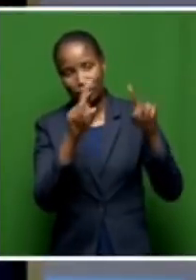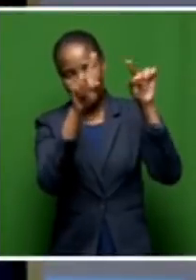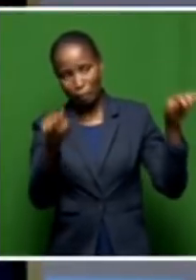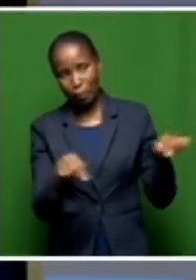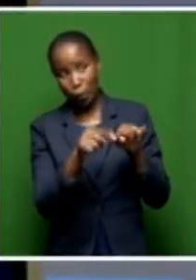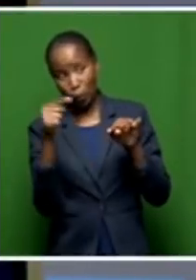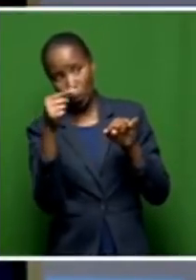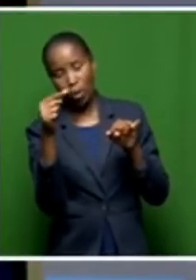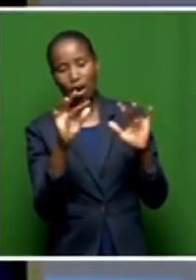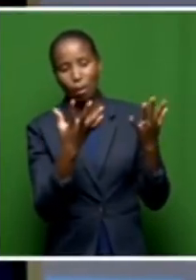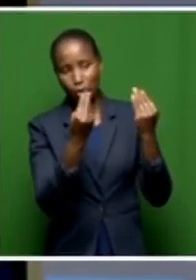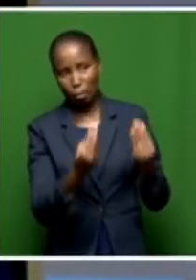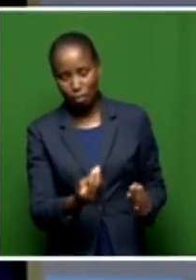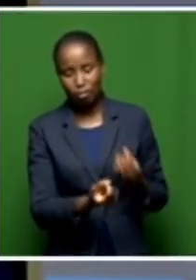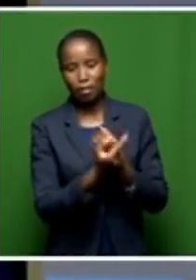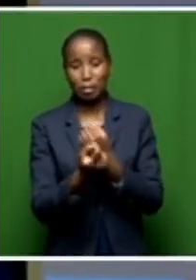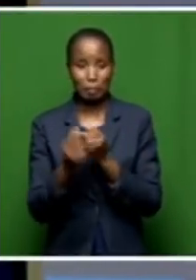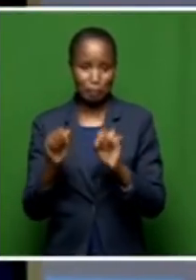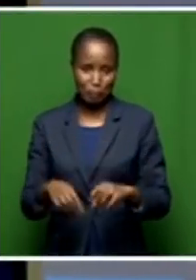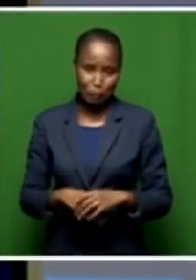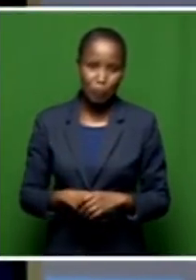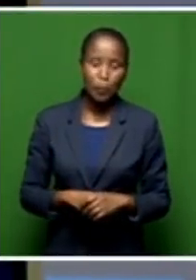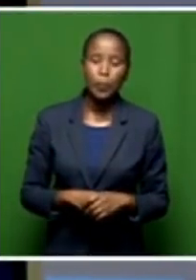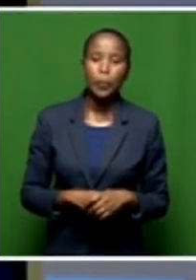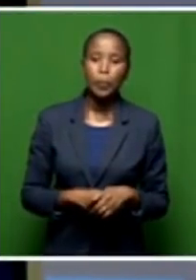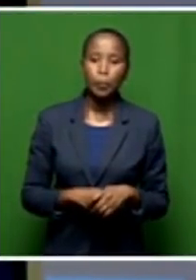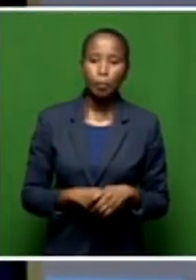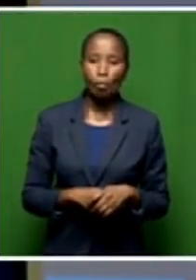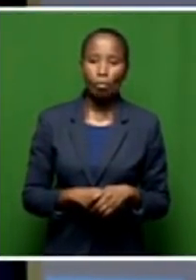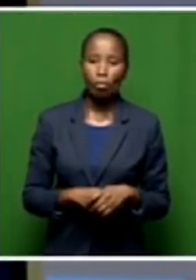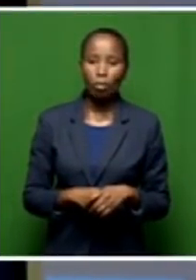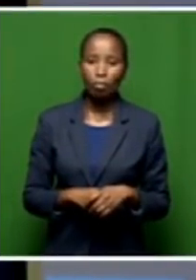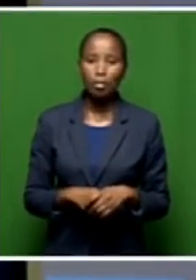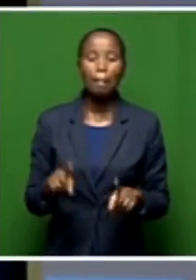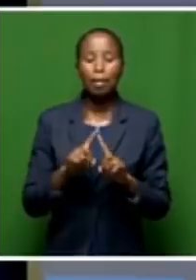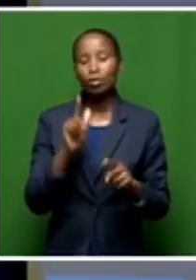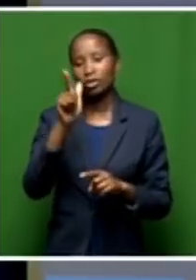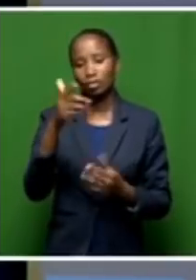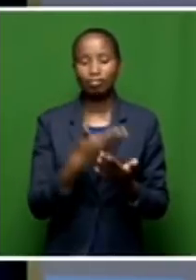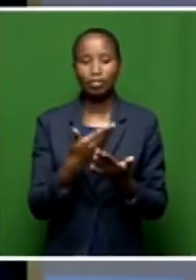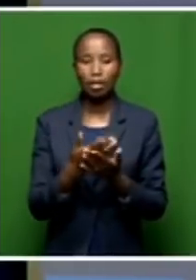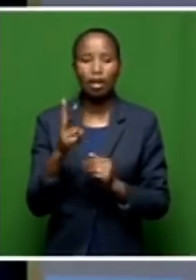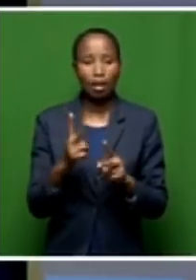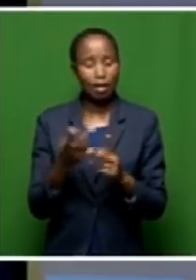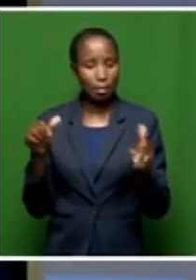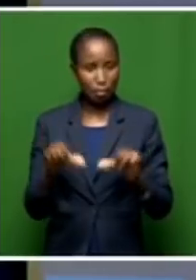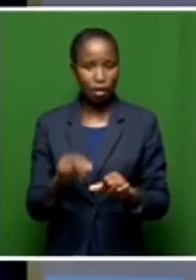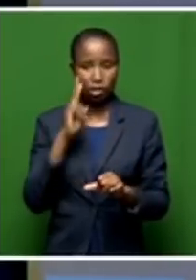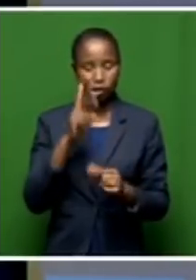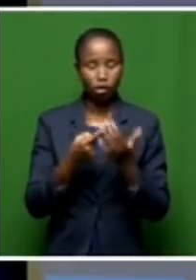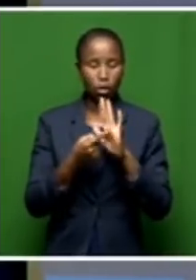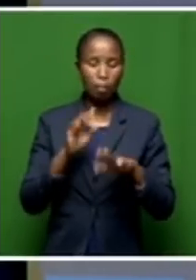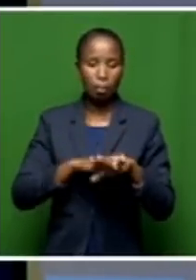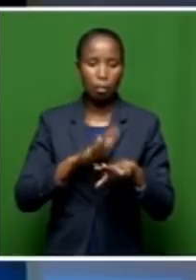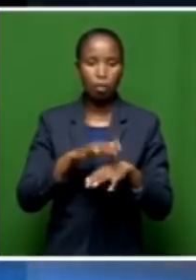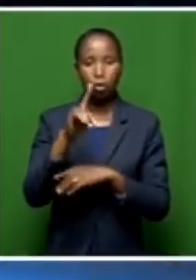But we'd love to have you back later on in the show when we have a little more data and information in some of the other provinces that are too early